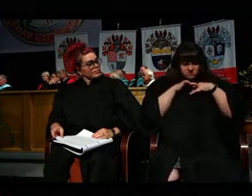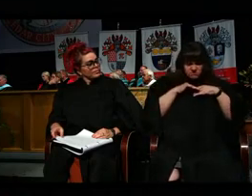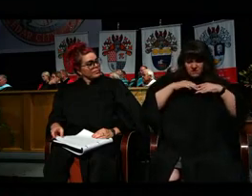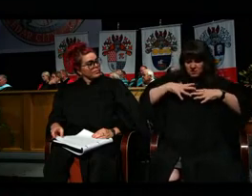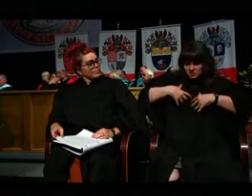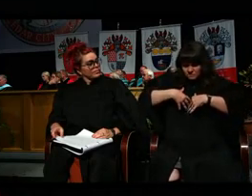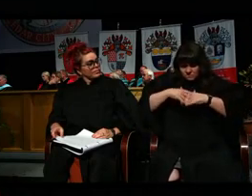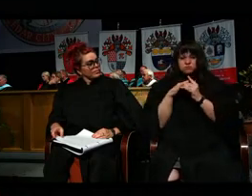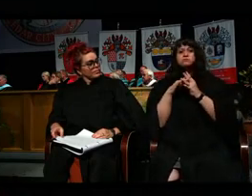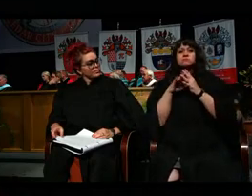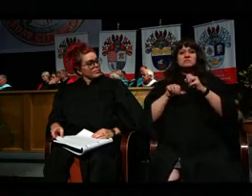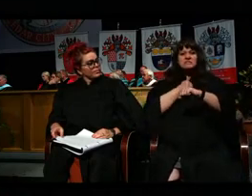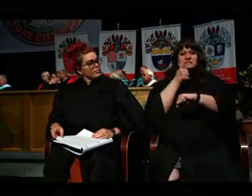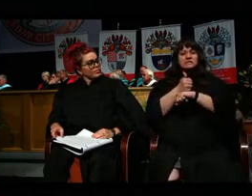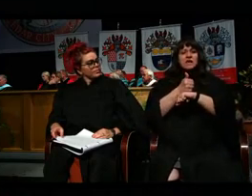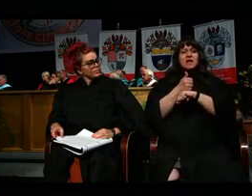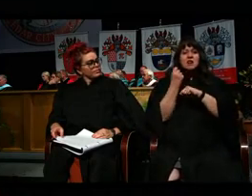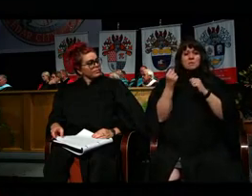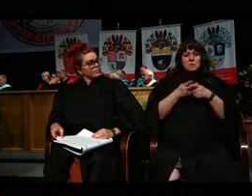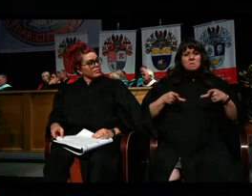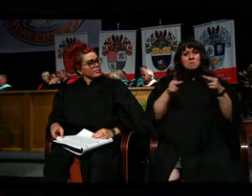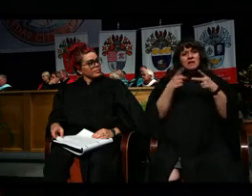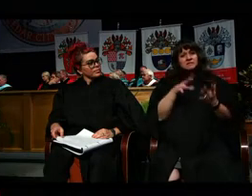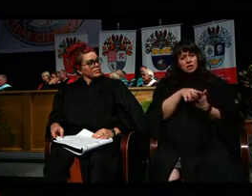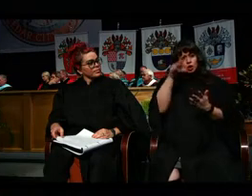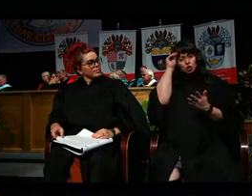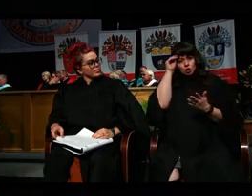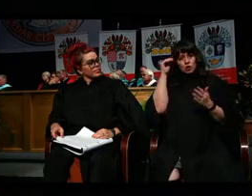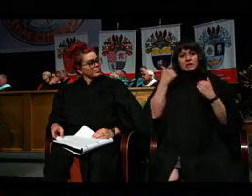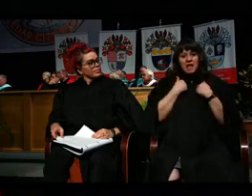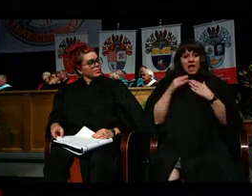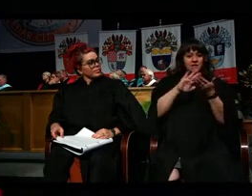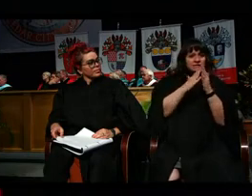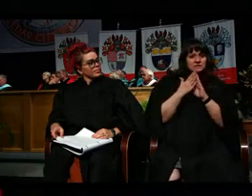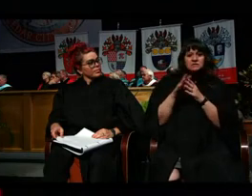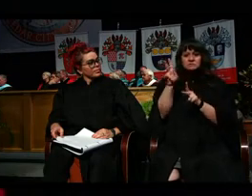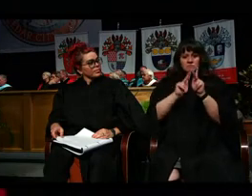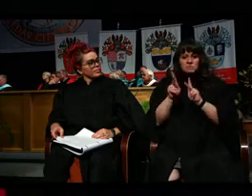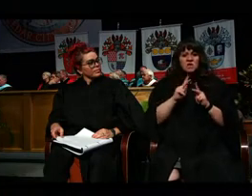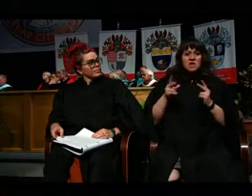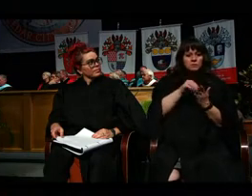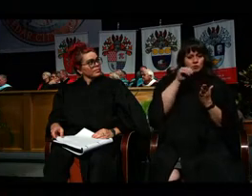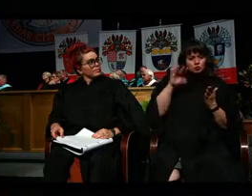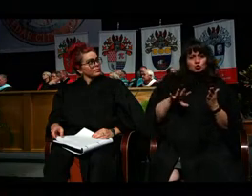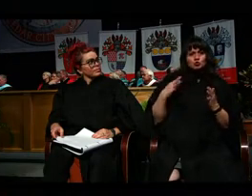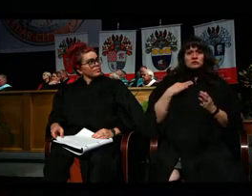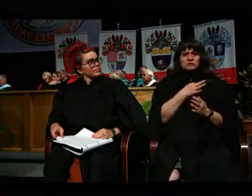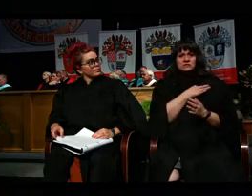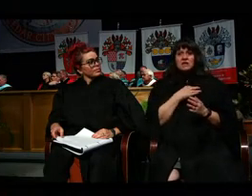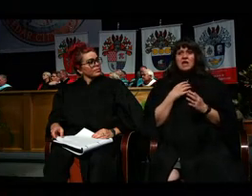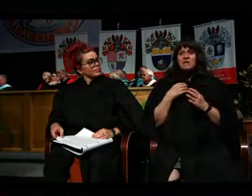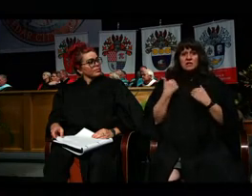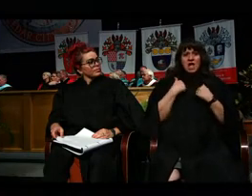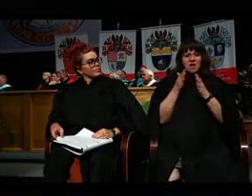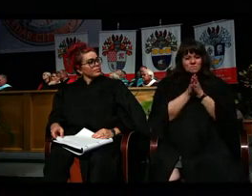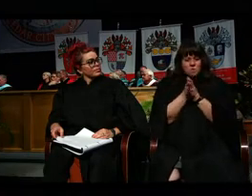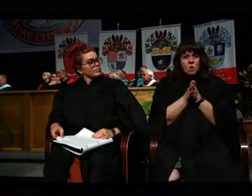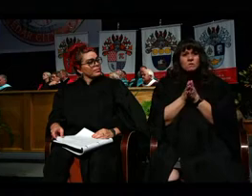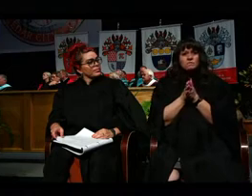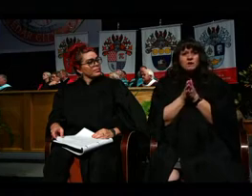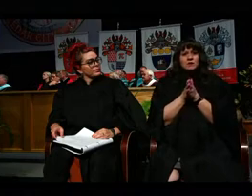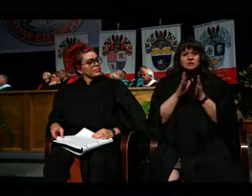followed by generations of students, faculty, staff, and citizens who, with courage and conviction, have been pioneers in their own